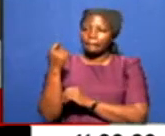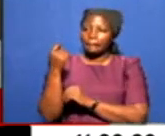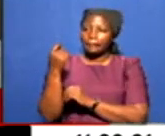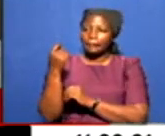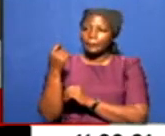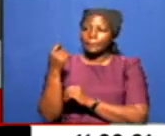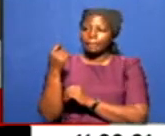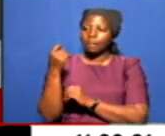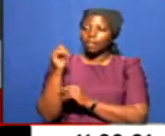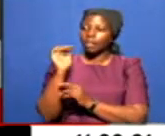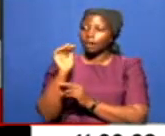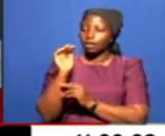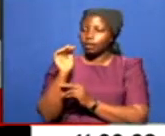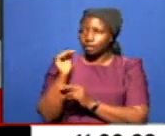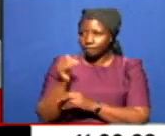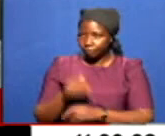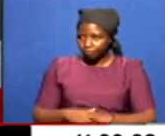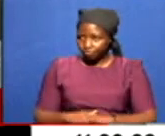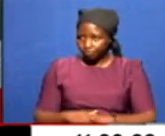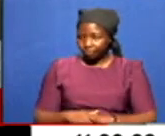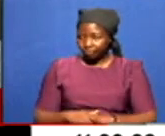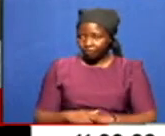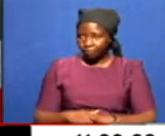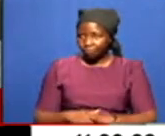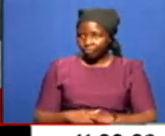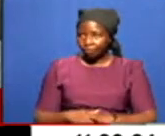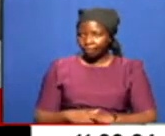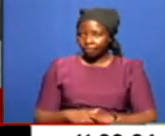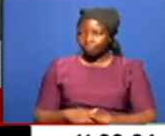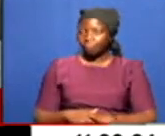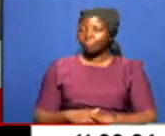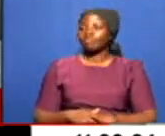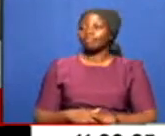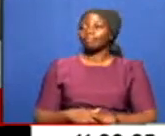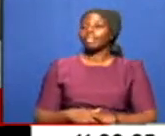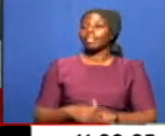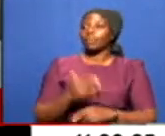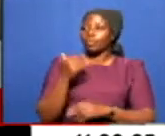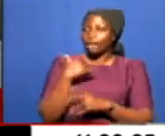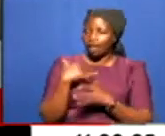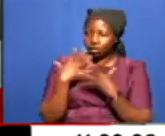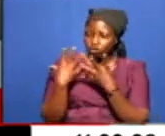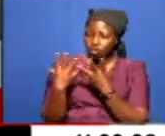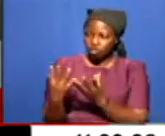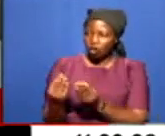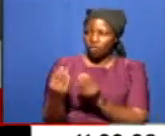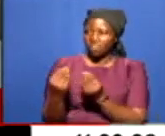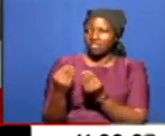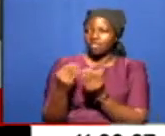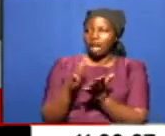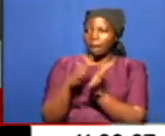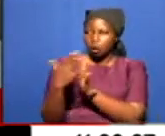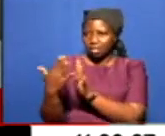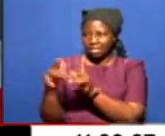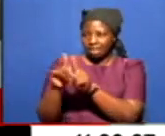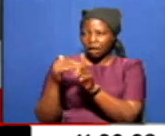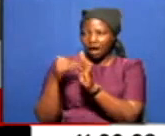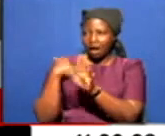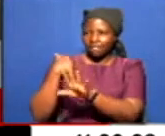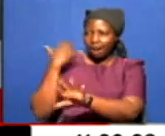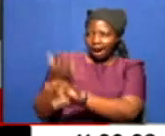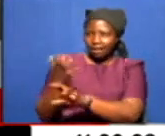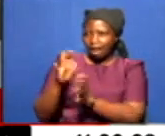their efforts, as we'll say, there's the soft approach and there's the hard approach. So the hard